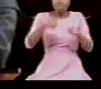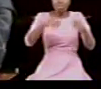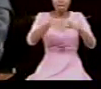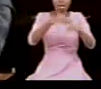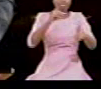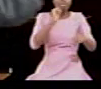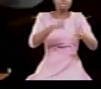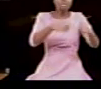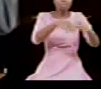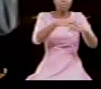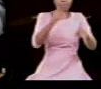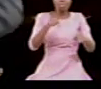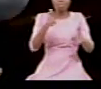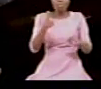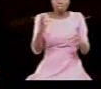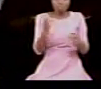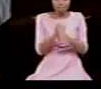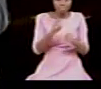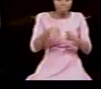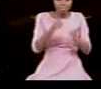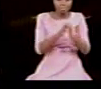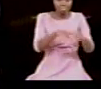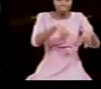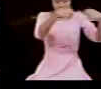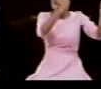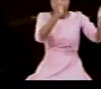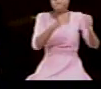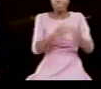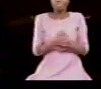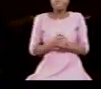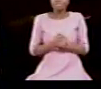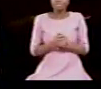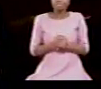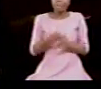that. We have break. And you left. You drove off. You have a car.